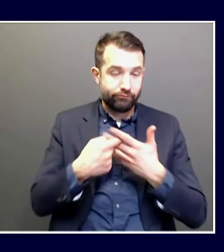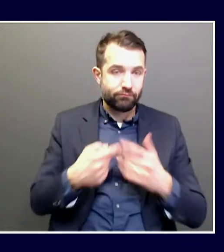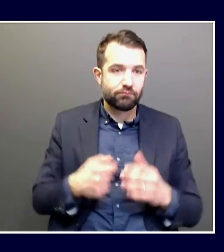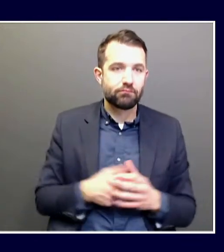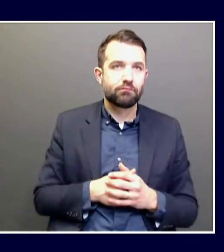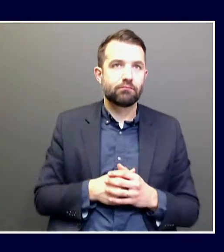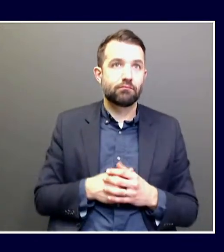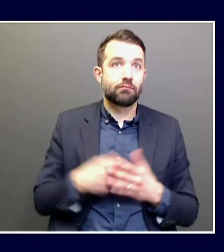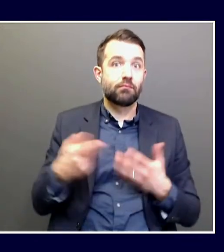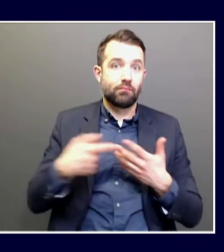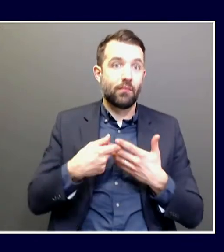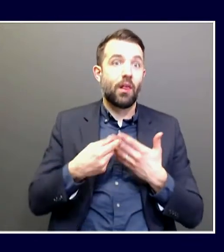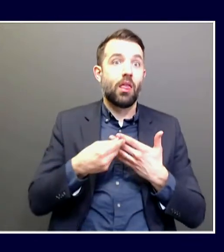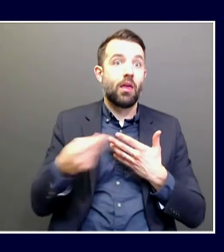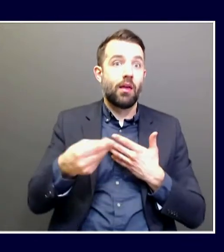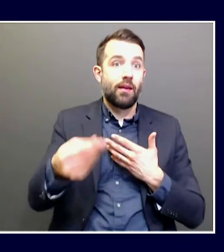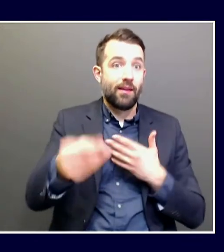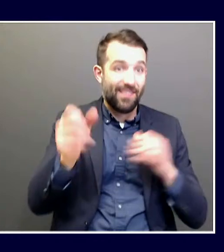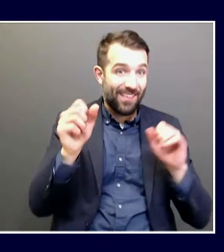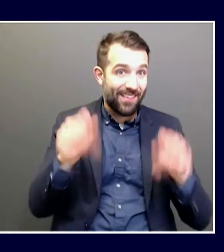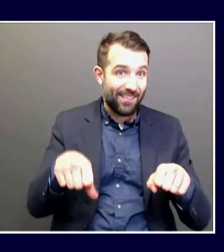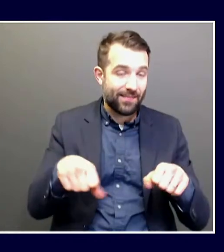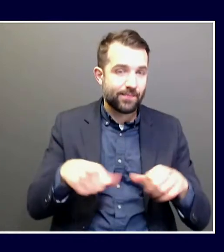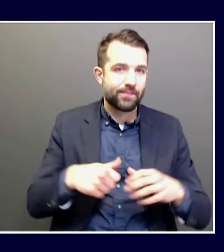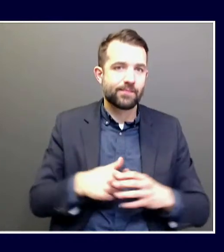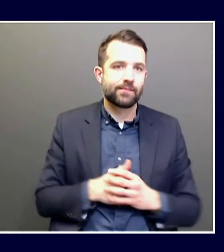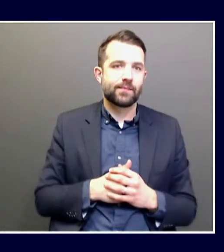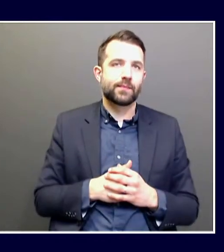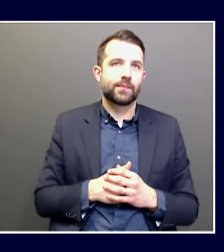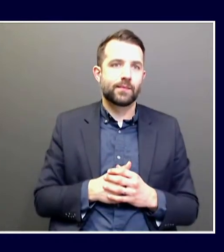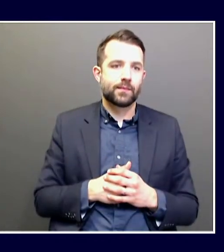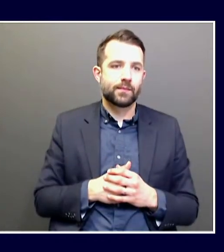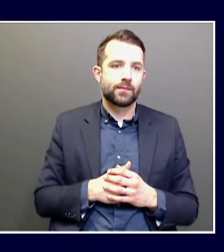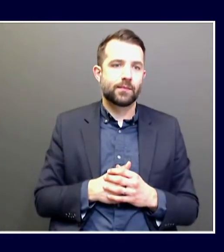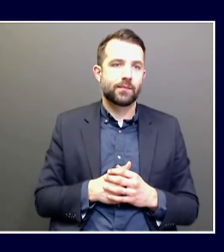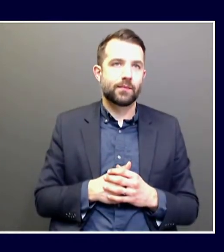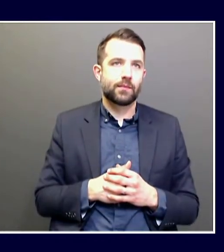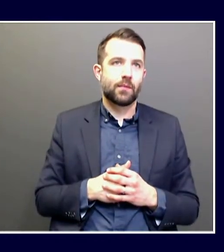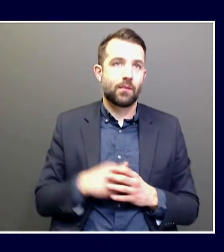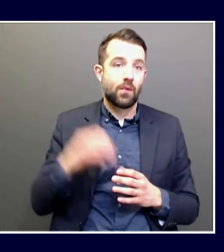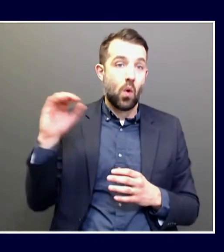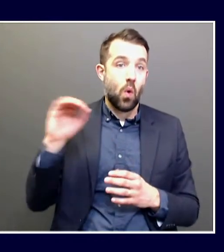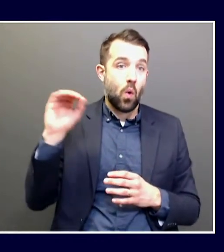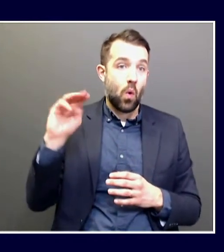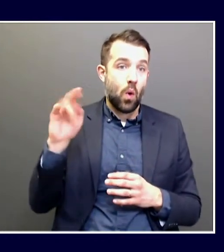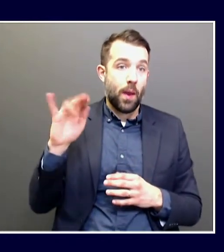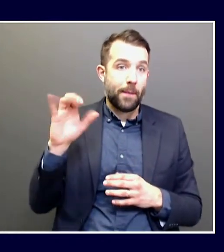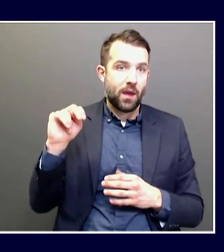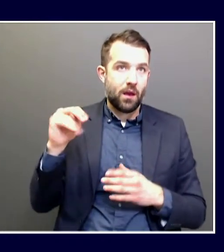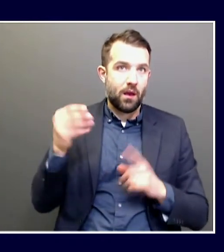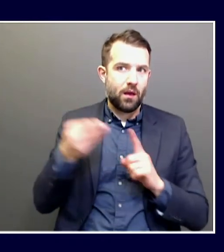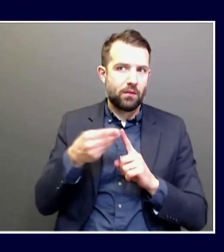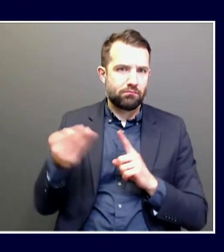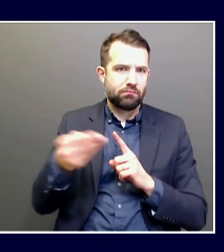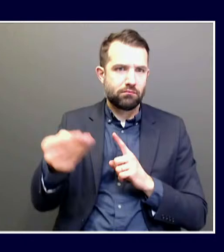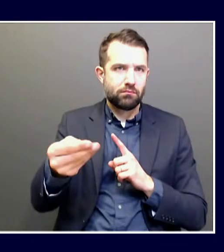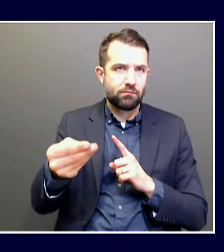a similar rate to people who are unvaccinated. Do we have any data on Omicron and how that compares? We